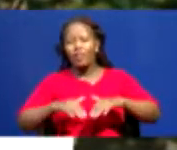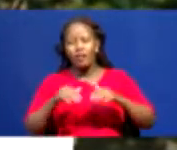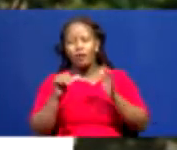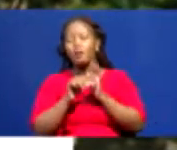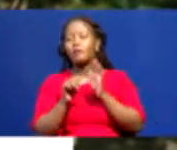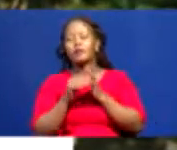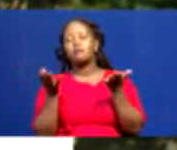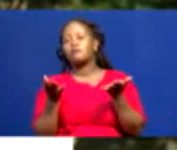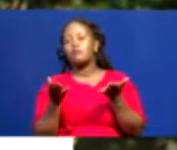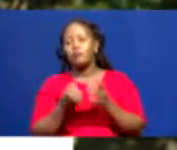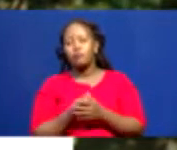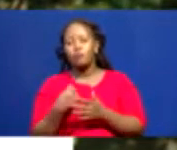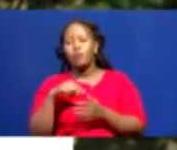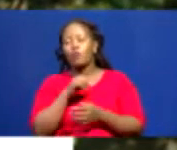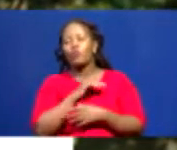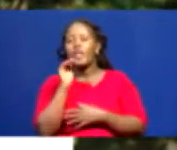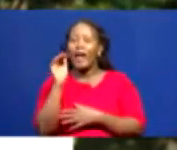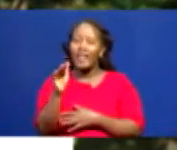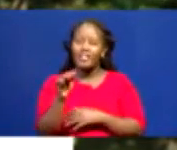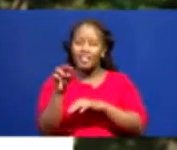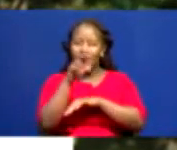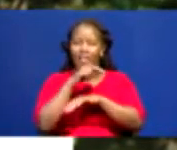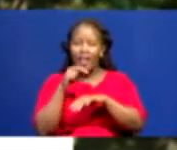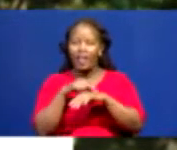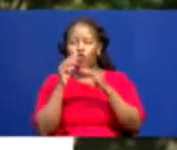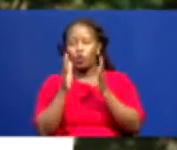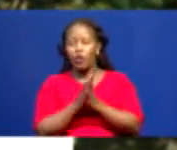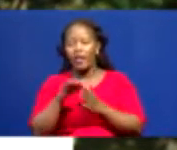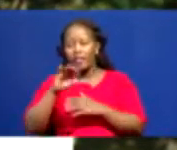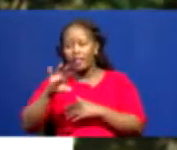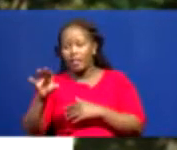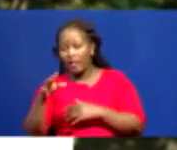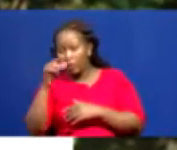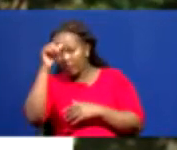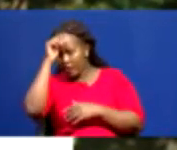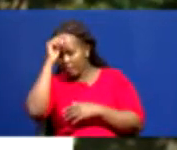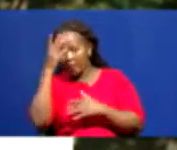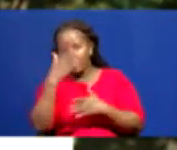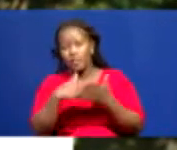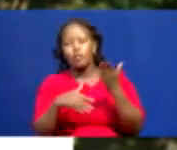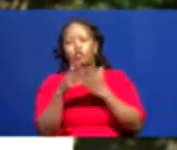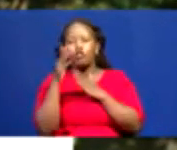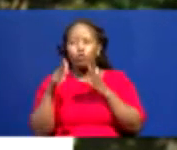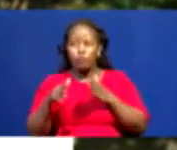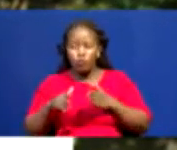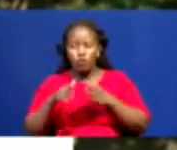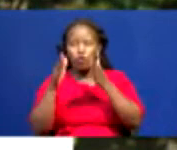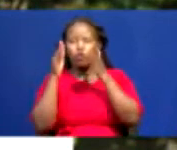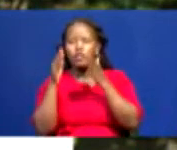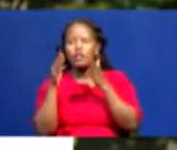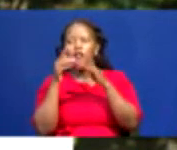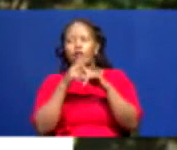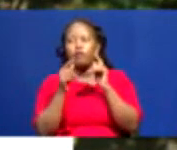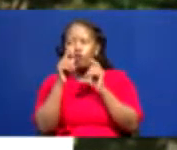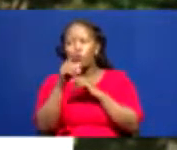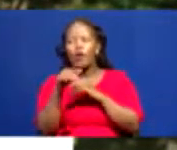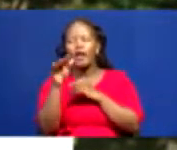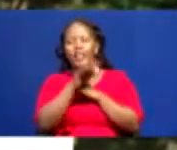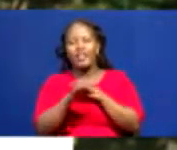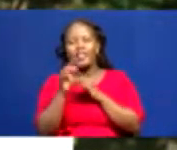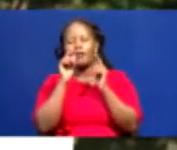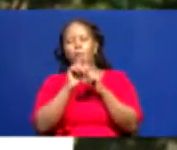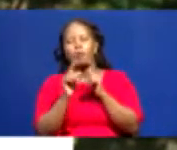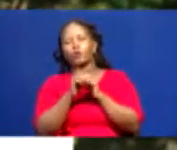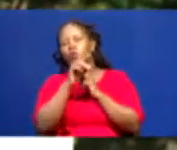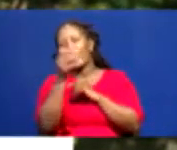hivyo tunaomba serikali kuu na serikali ya kaunti itujengee barabara ya kutoka Gathaje kufuka Getuaba,